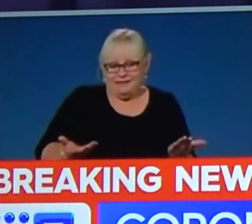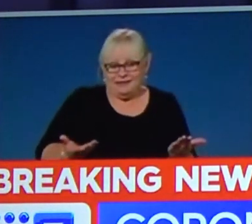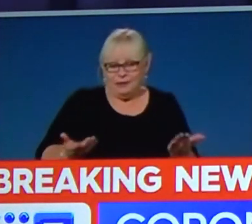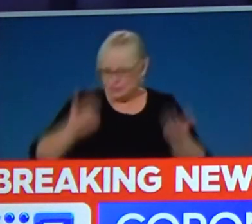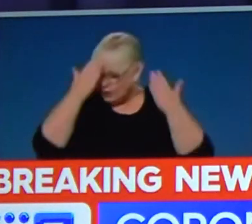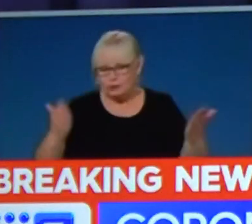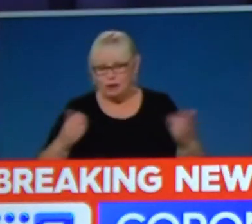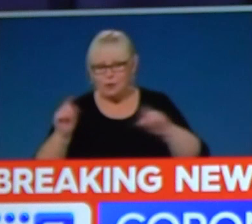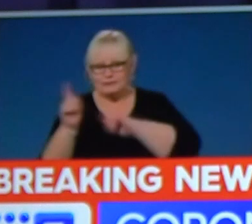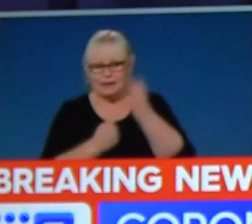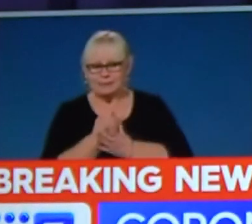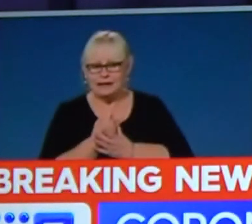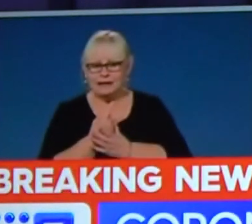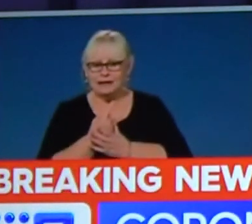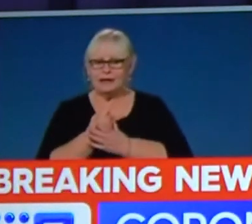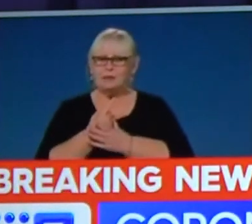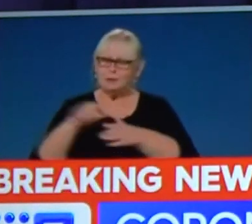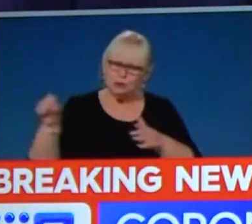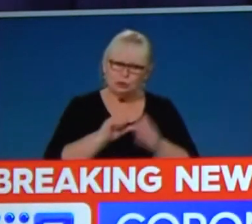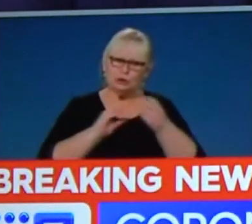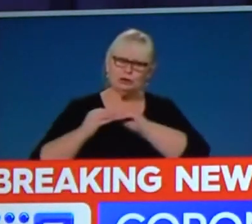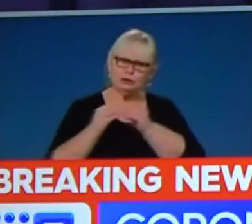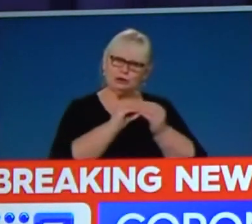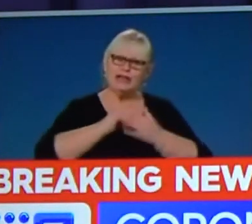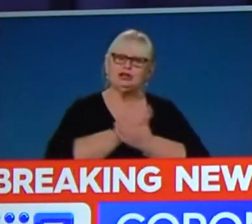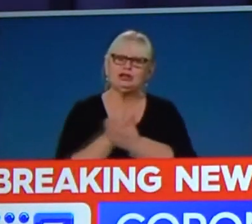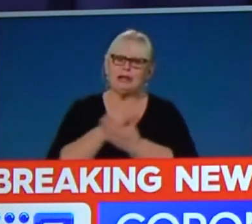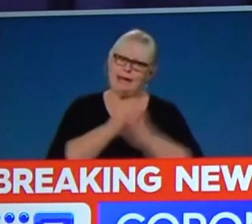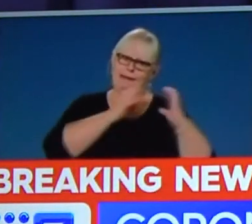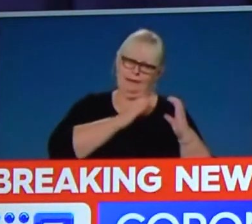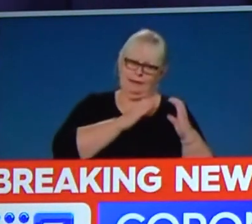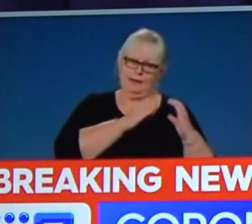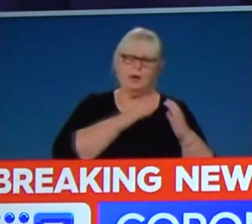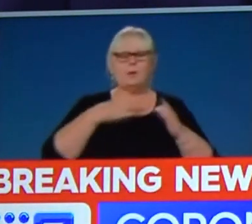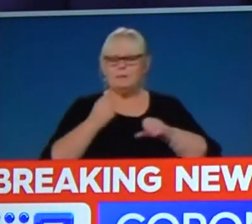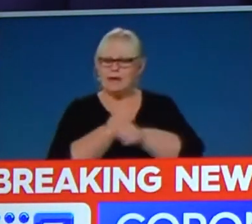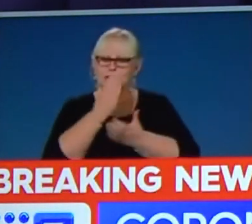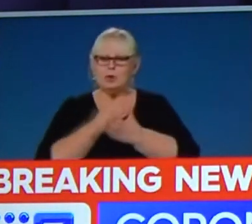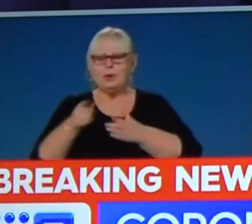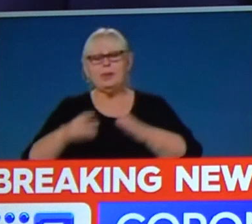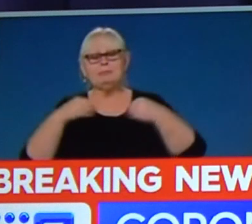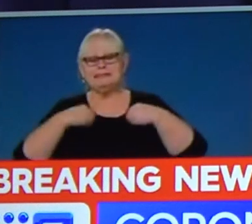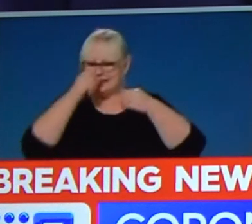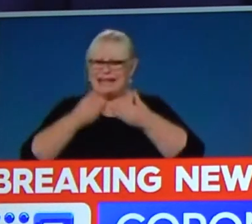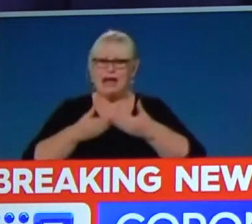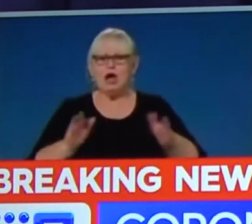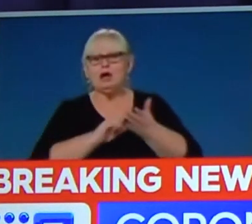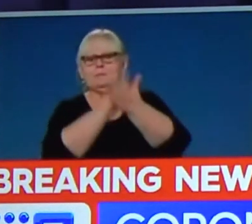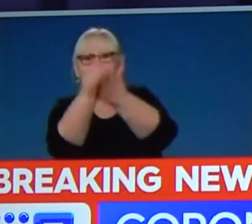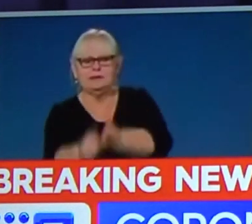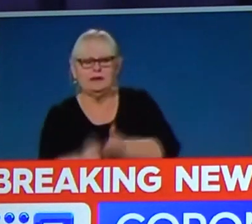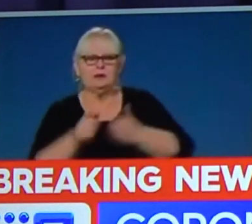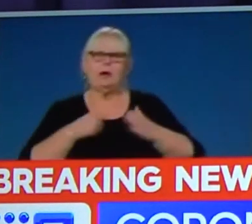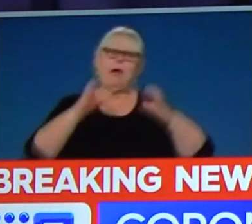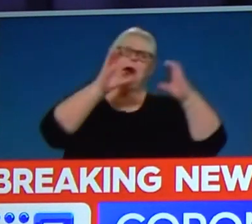shared, and that is a business that can reopen on the other side, not weighed down by excessive